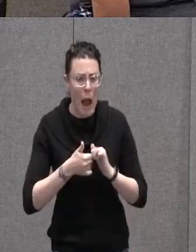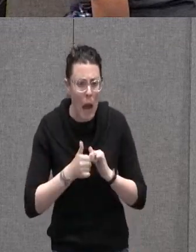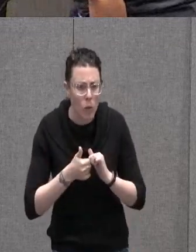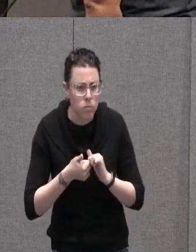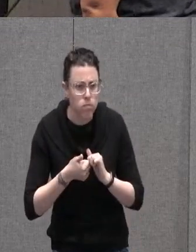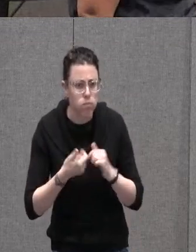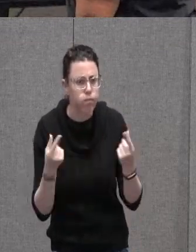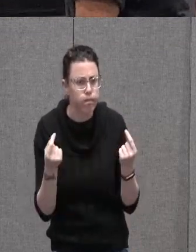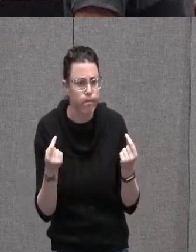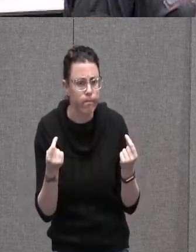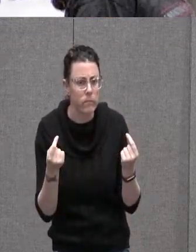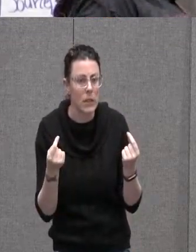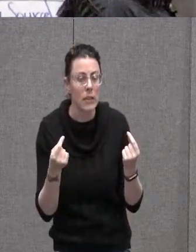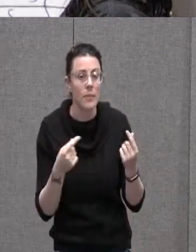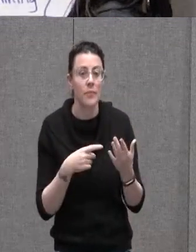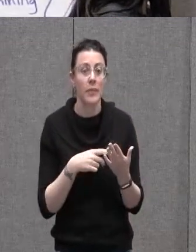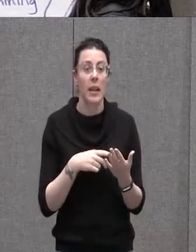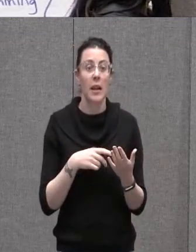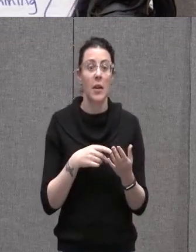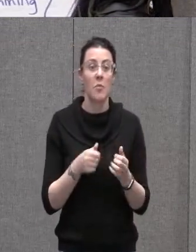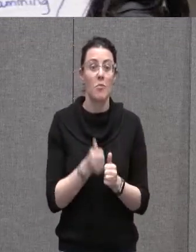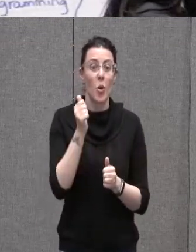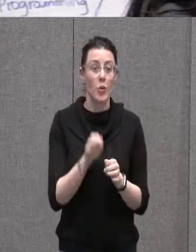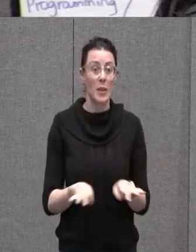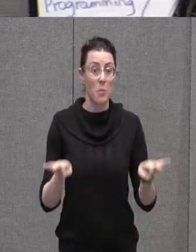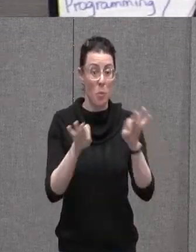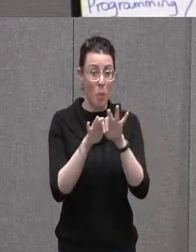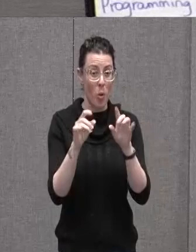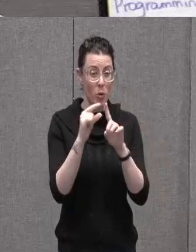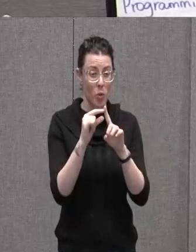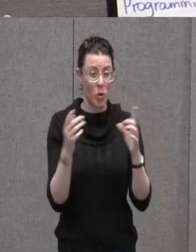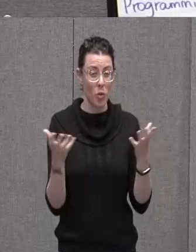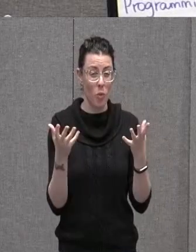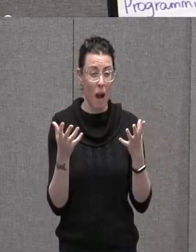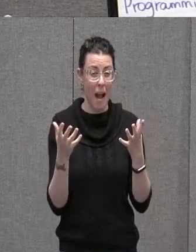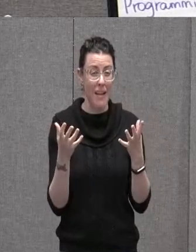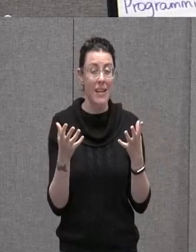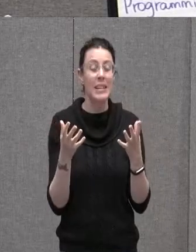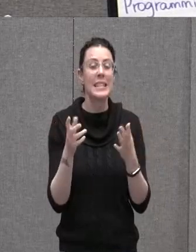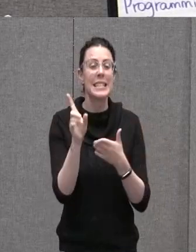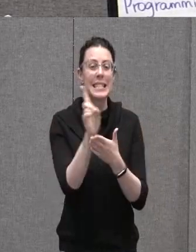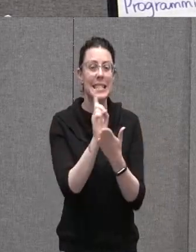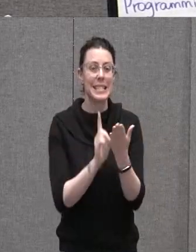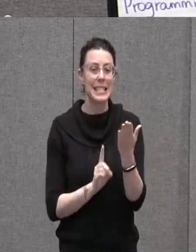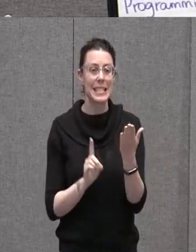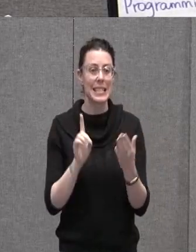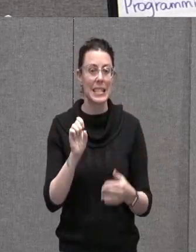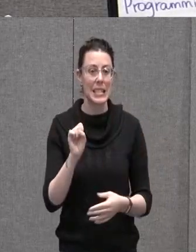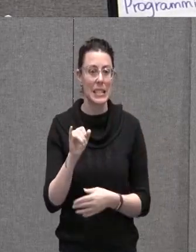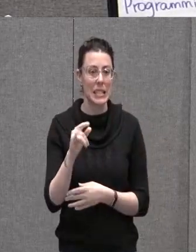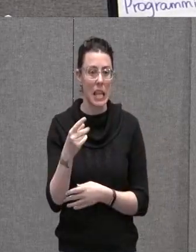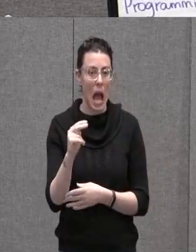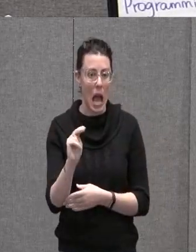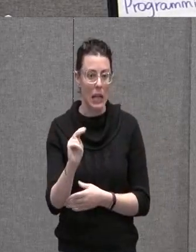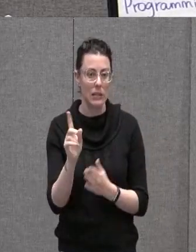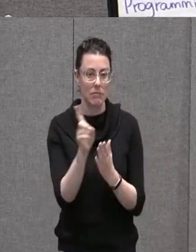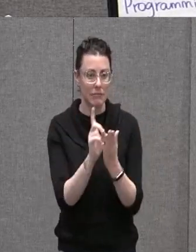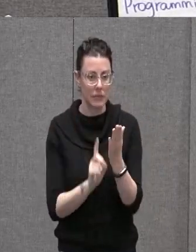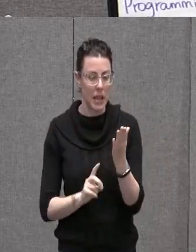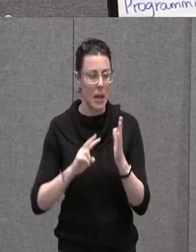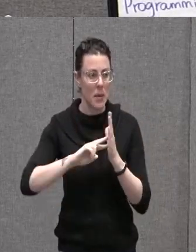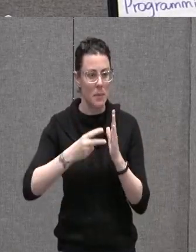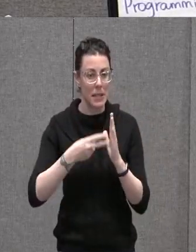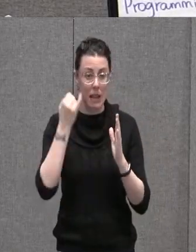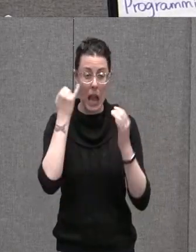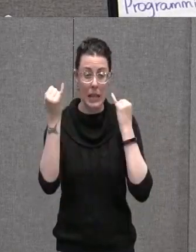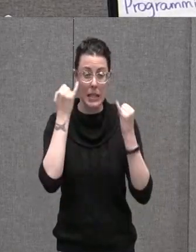Design is probably the most important word in our essential question because that means we're going to come up with ideas and we're going to think about how a